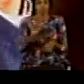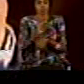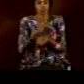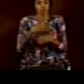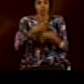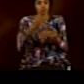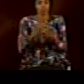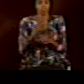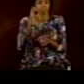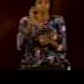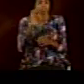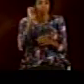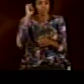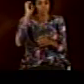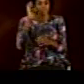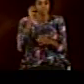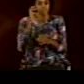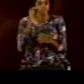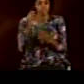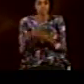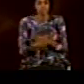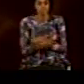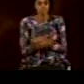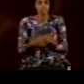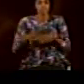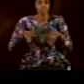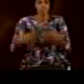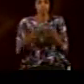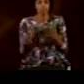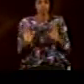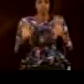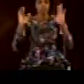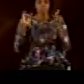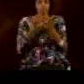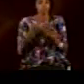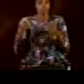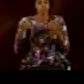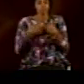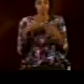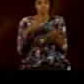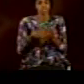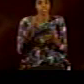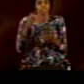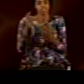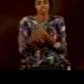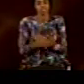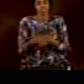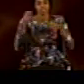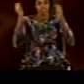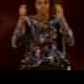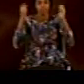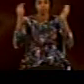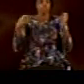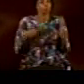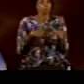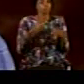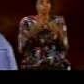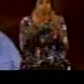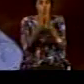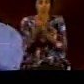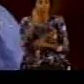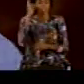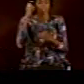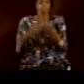having 6 days of celebration. Now we are going to pray that by the end of this celebration, God